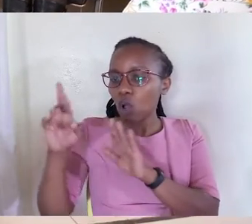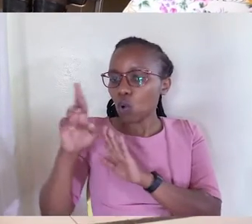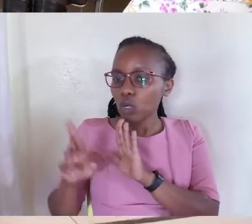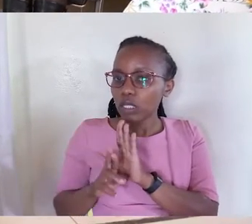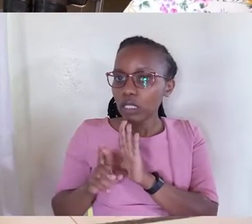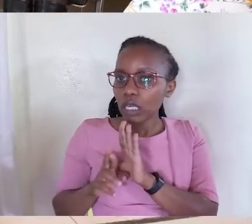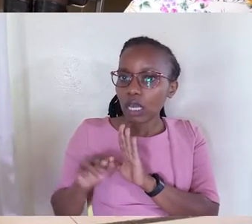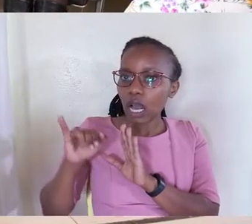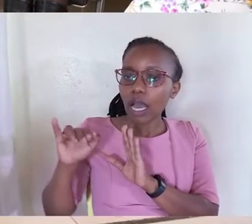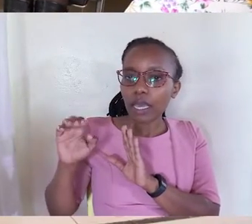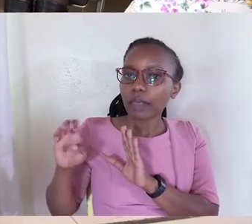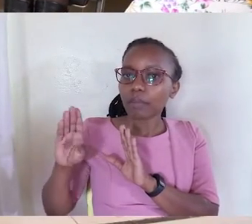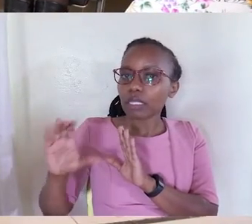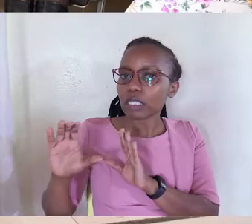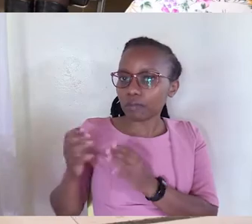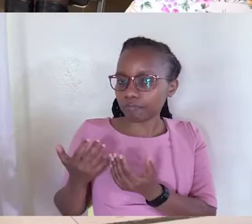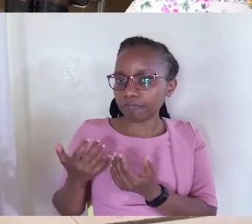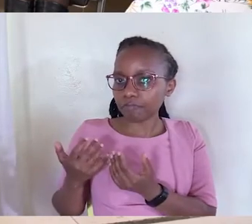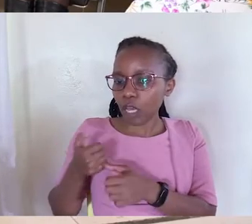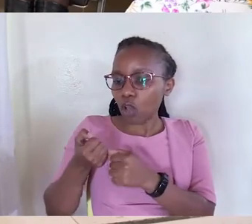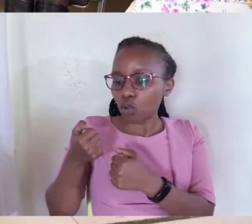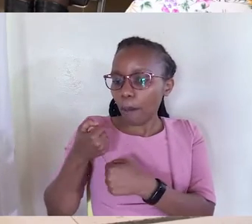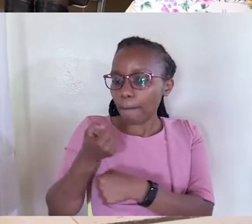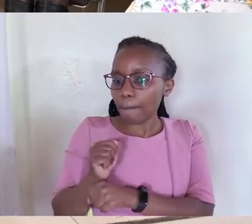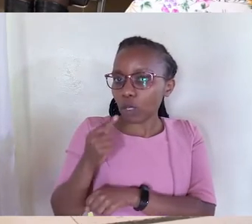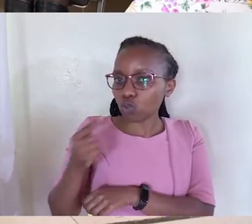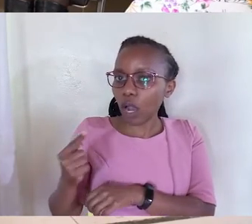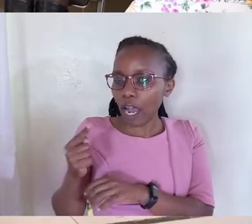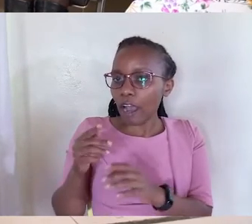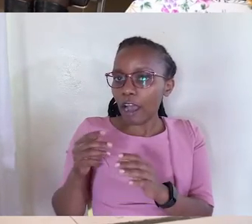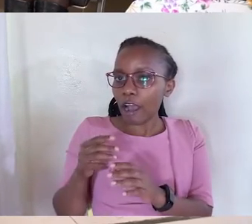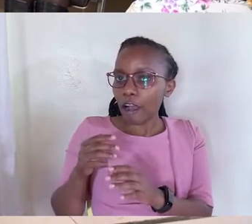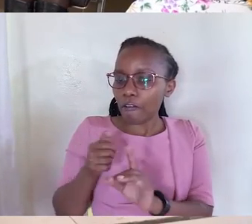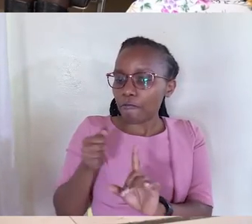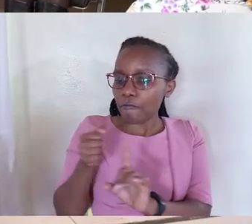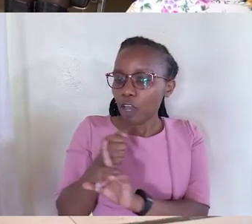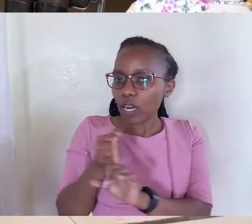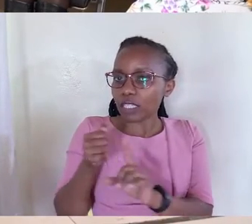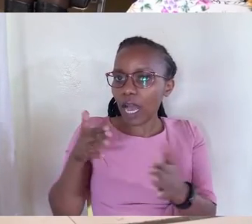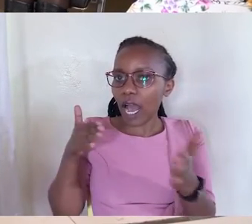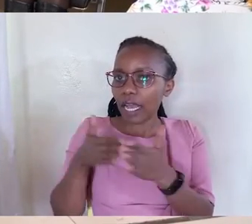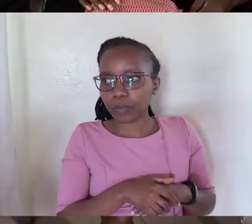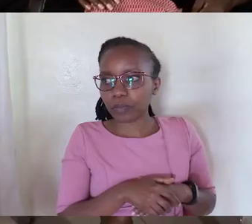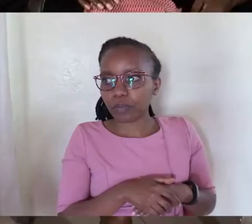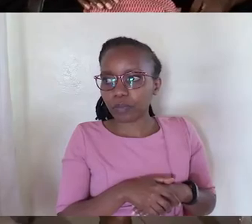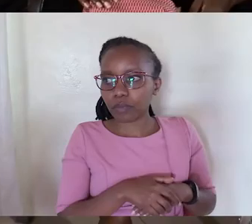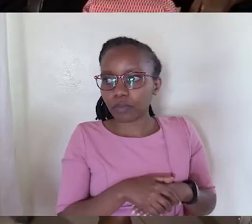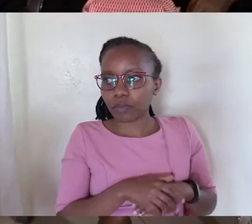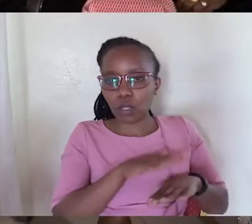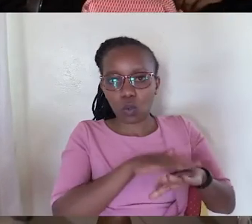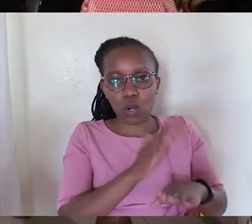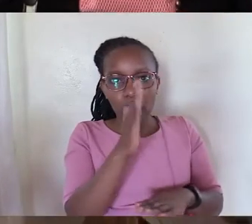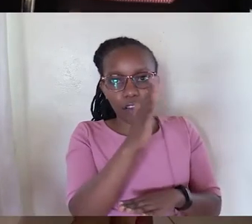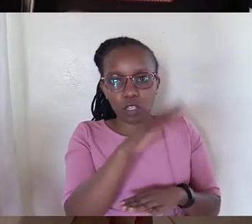IEBC in ensuring that violence against women in the coming election is forestalled? Good